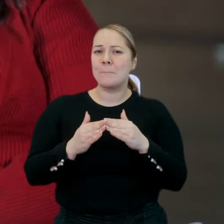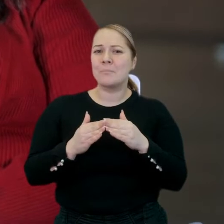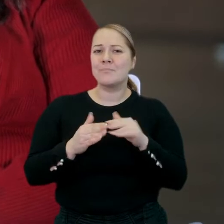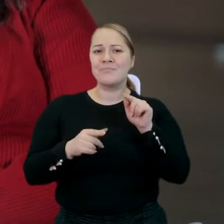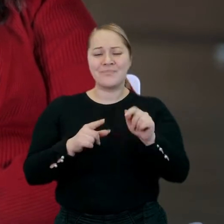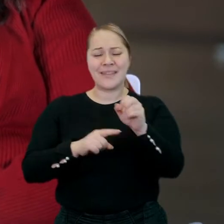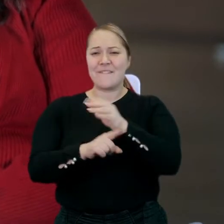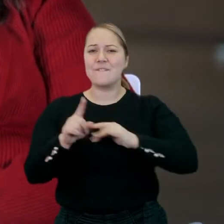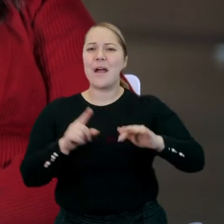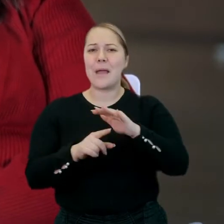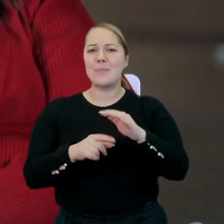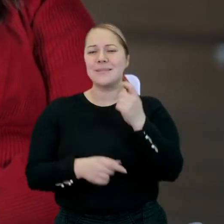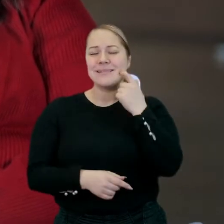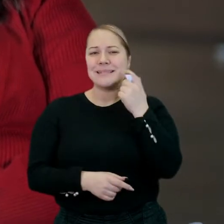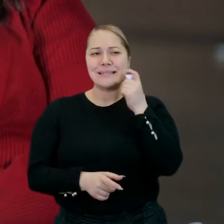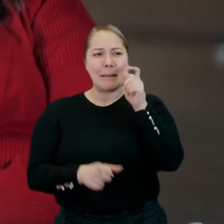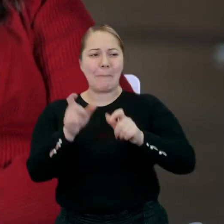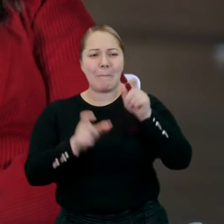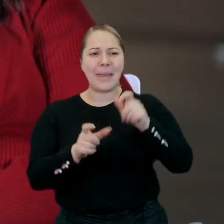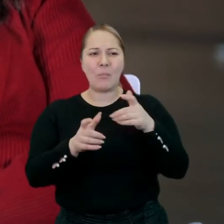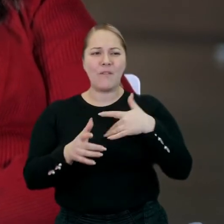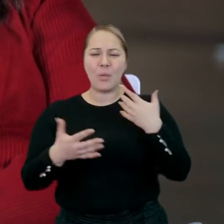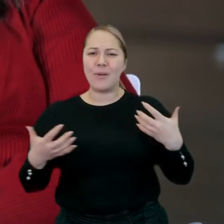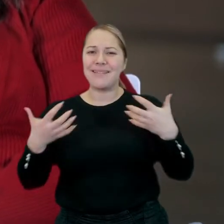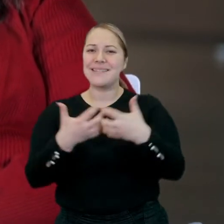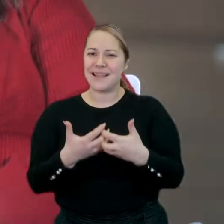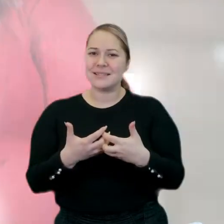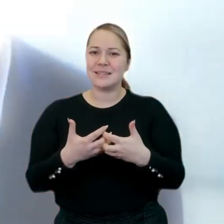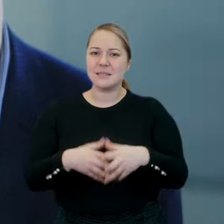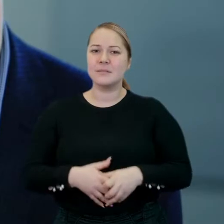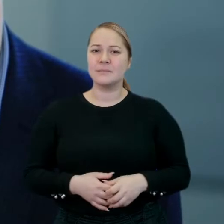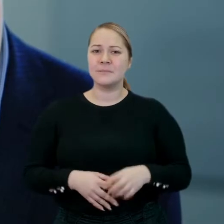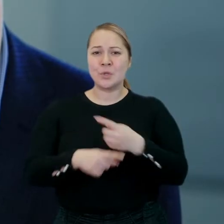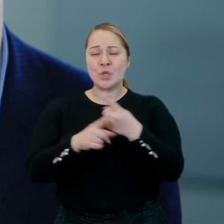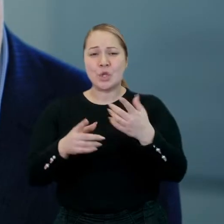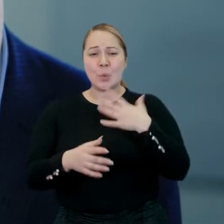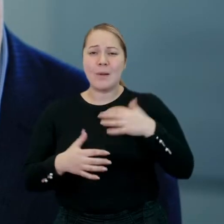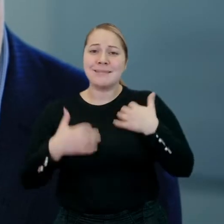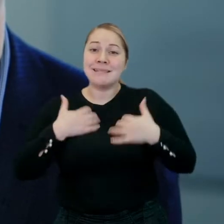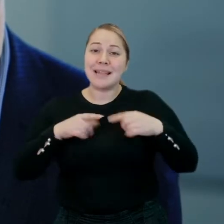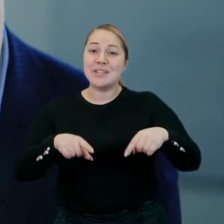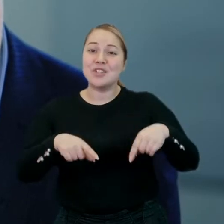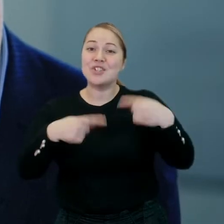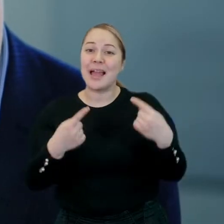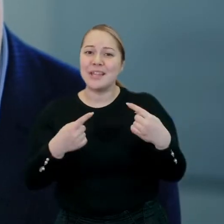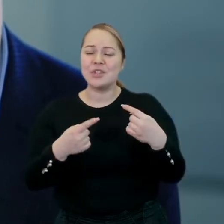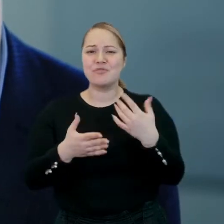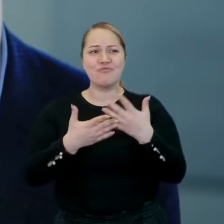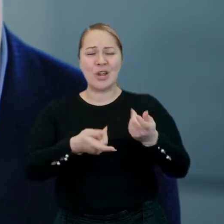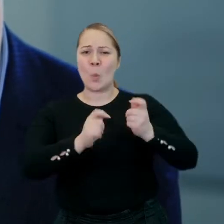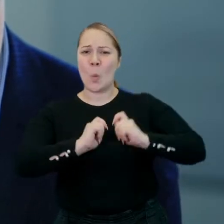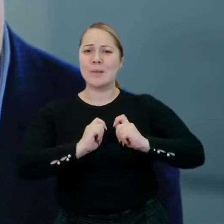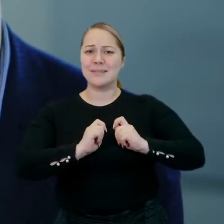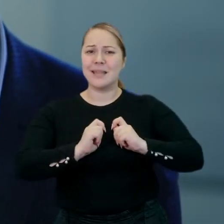an environment where I think people feel quite easy to gel. If you're looking for an exciting challenge that's very